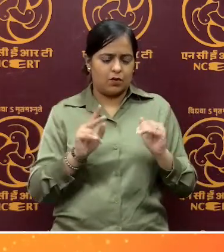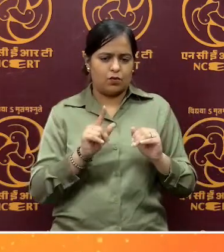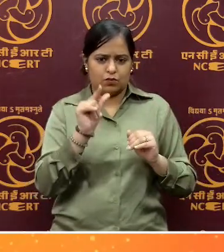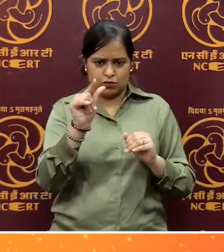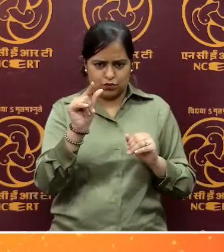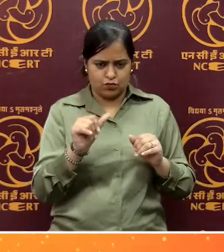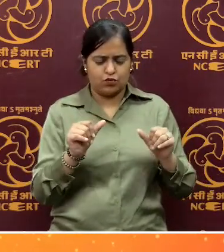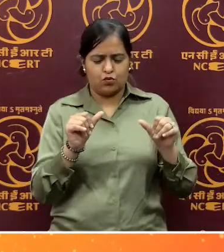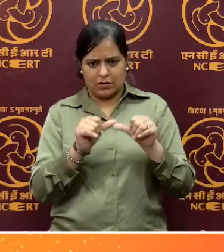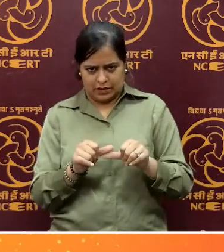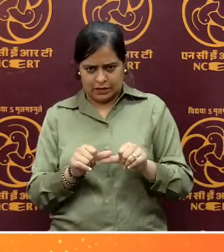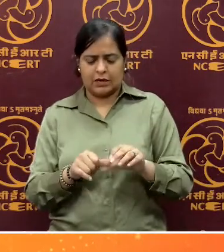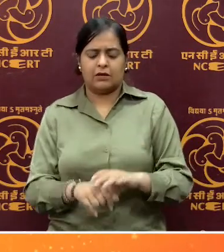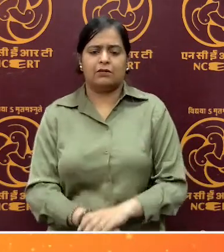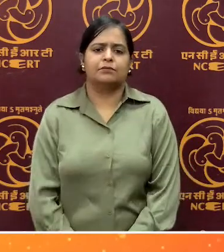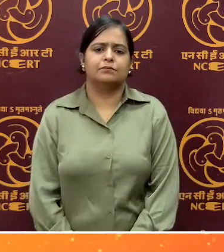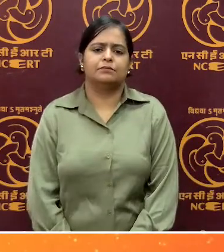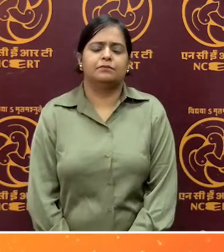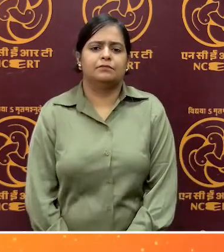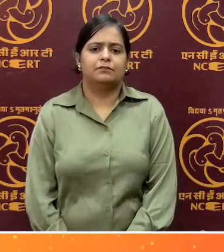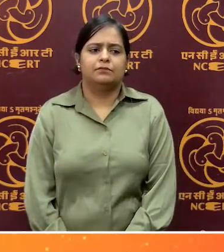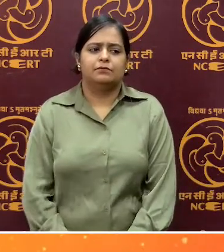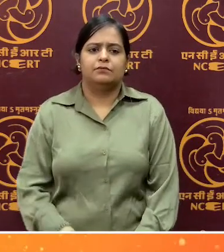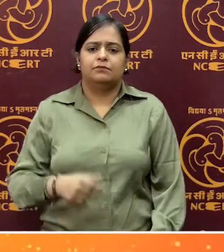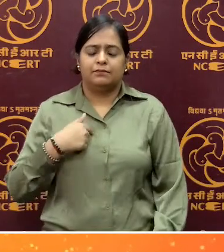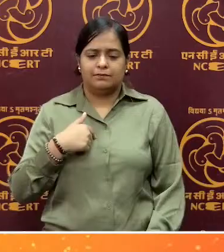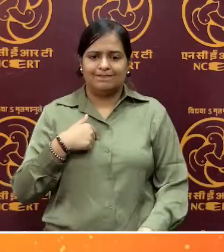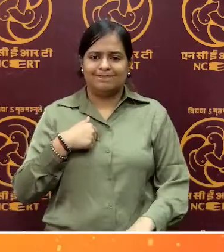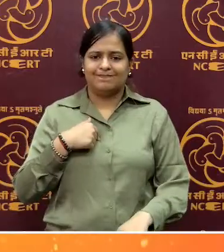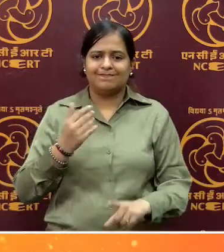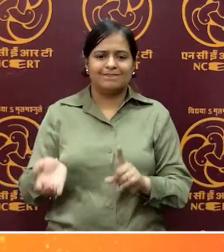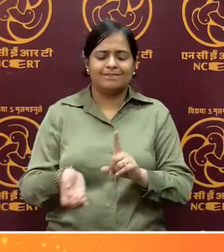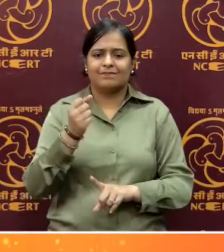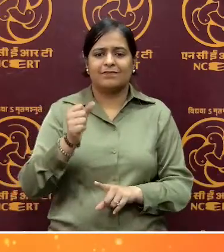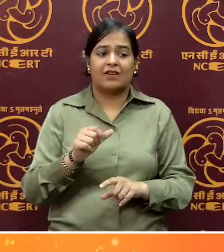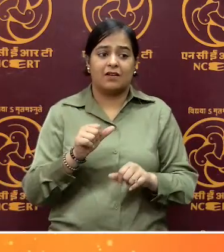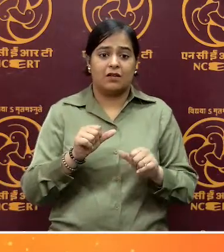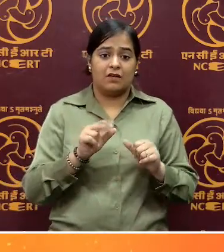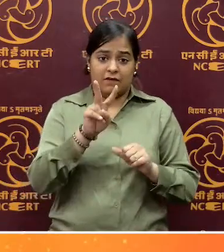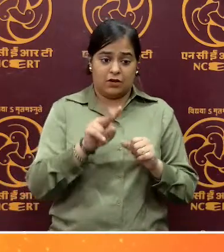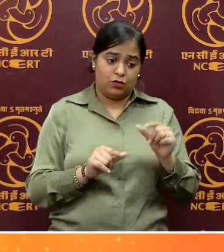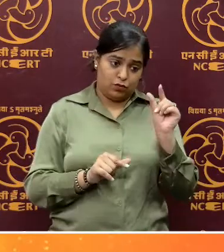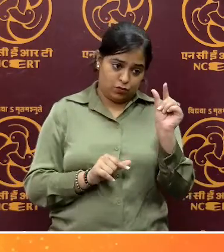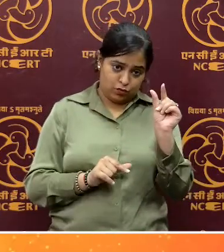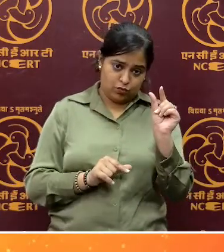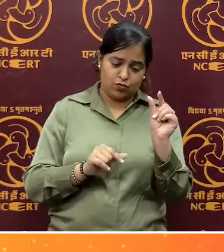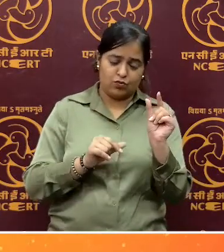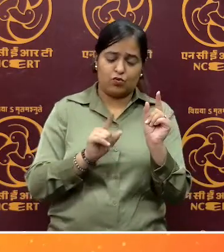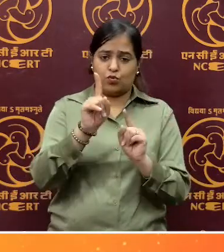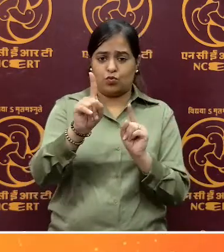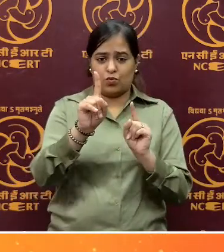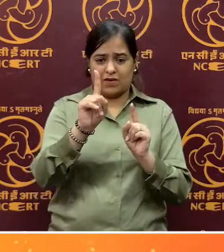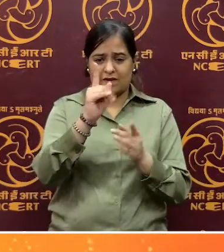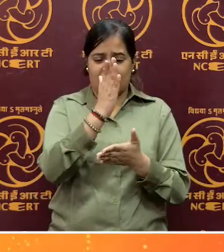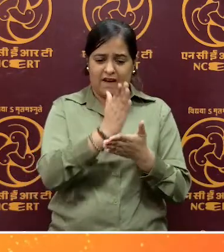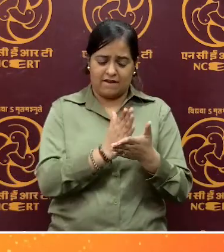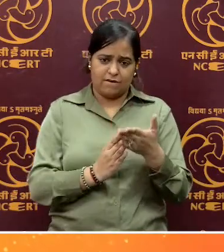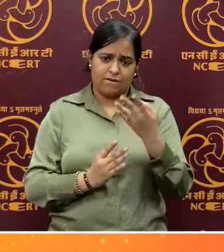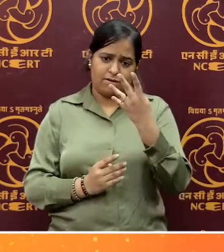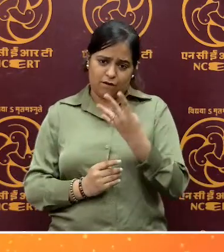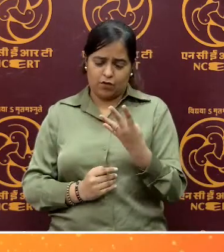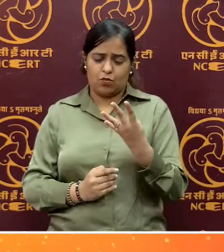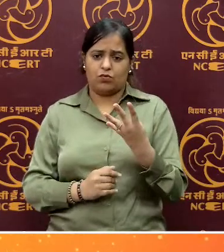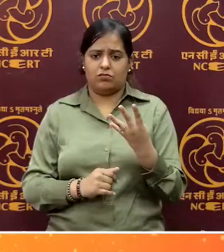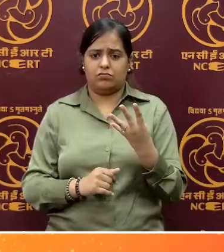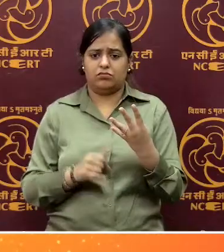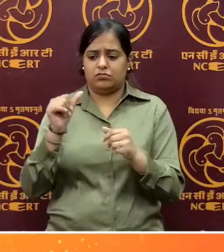you're comparing U and A, we find that vector U is 1/4 the length of A